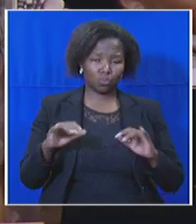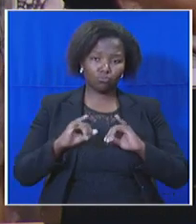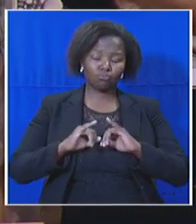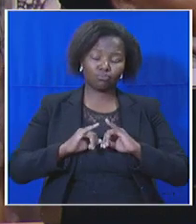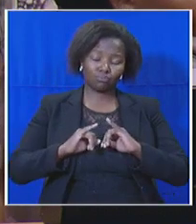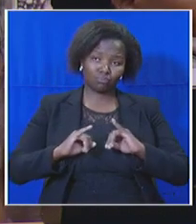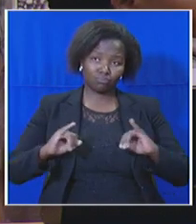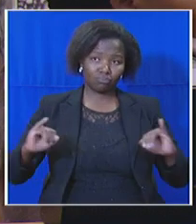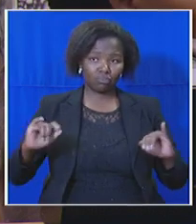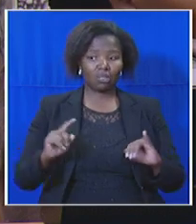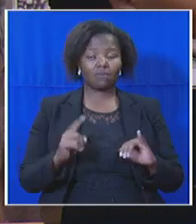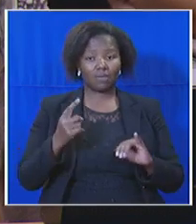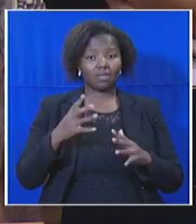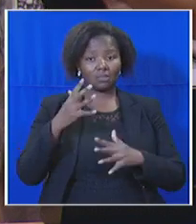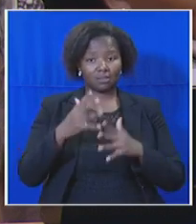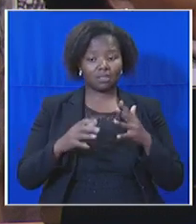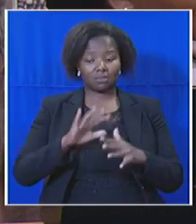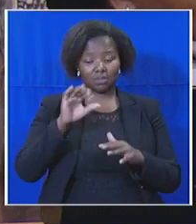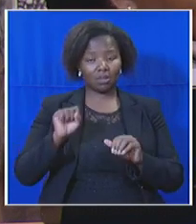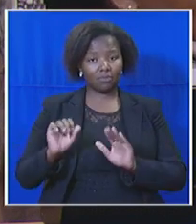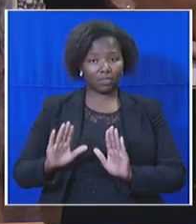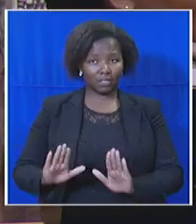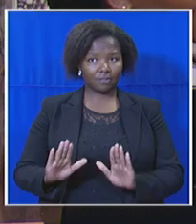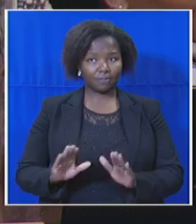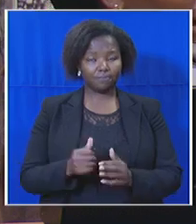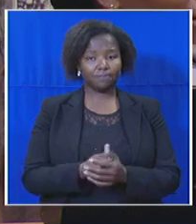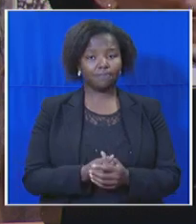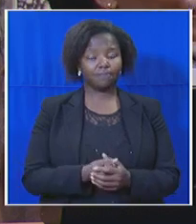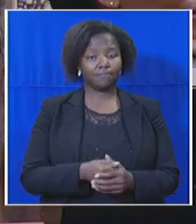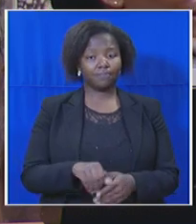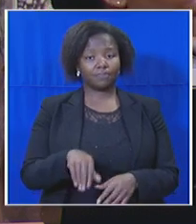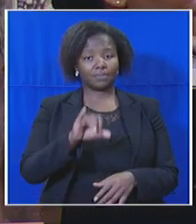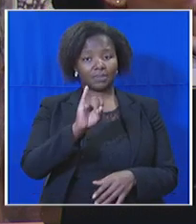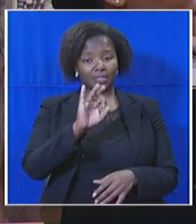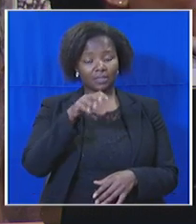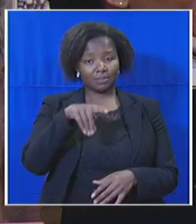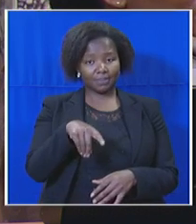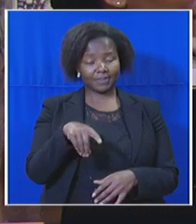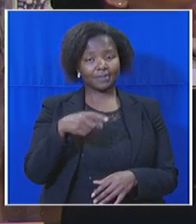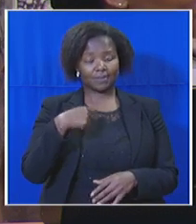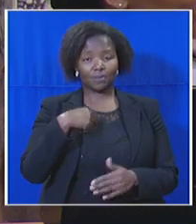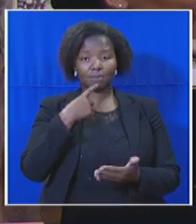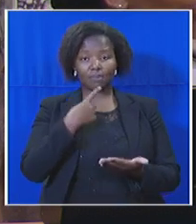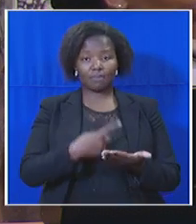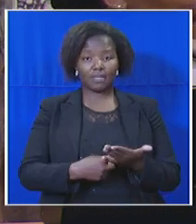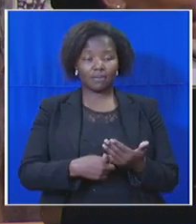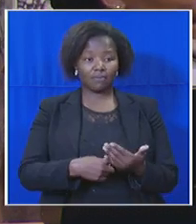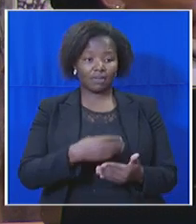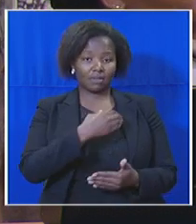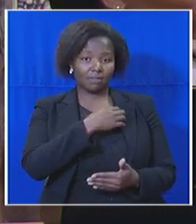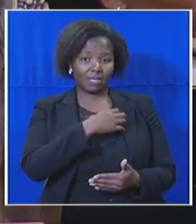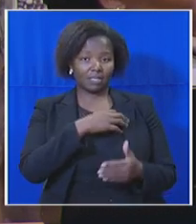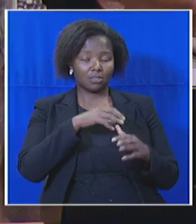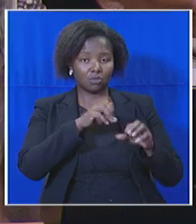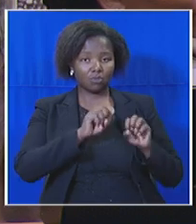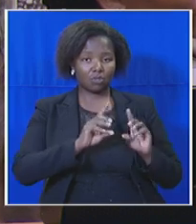history of the country. The IFP believes that Minister of Education and her department must